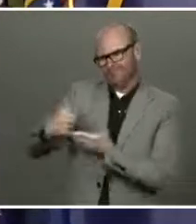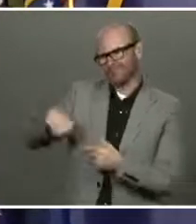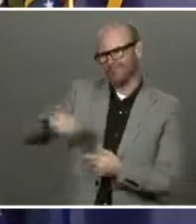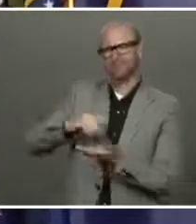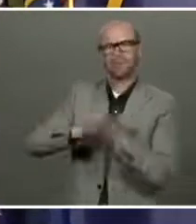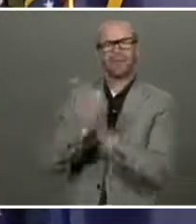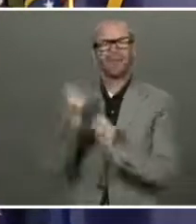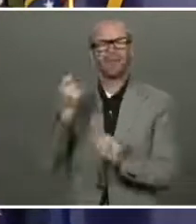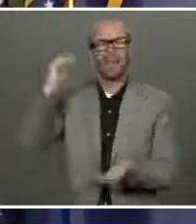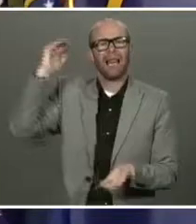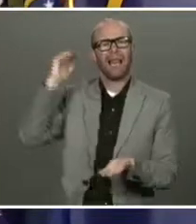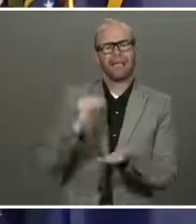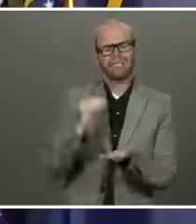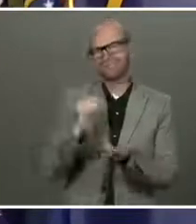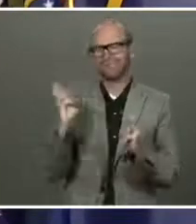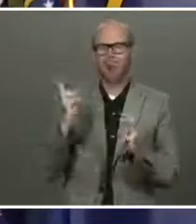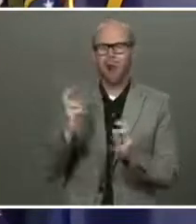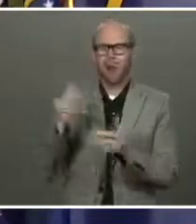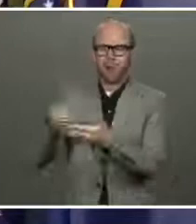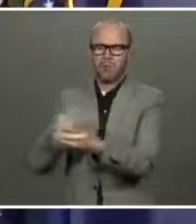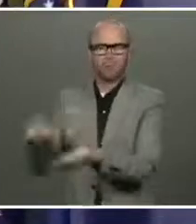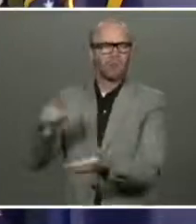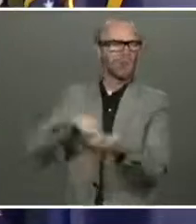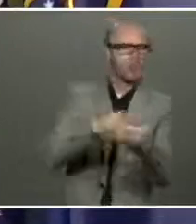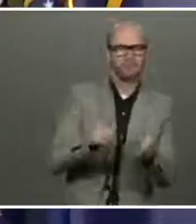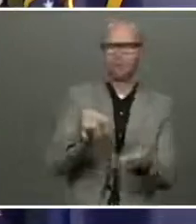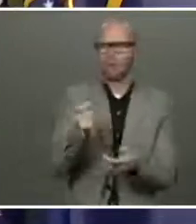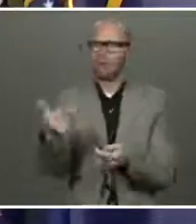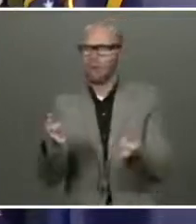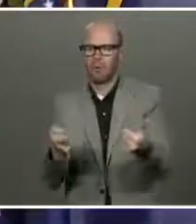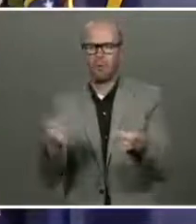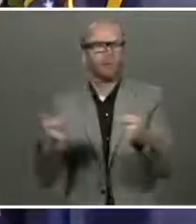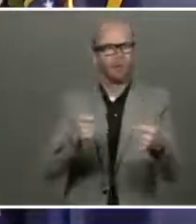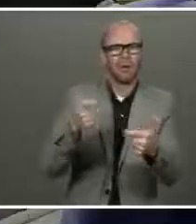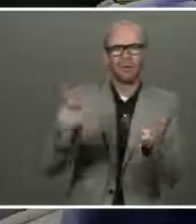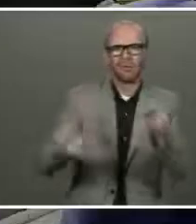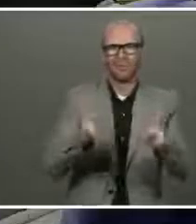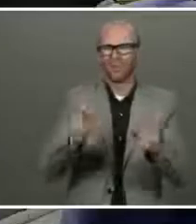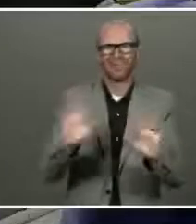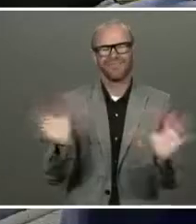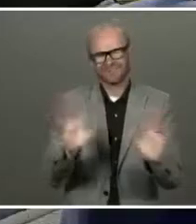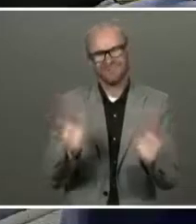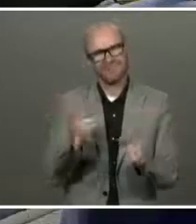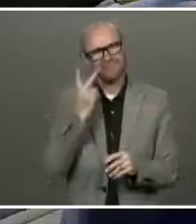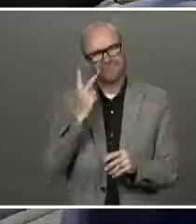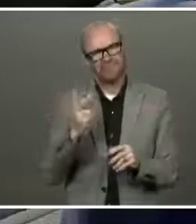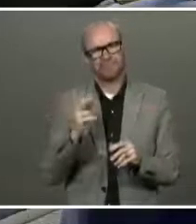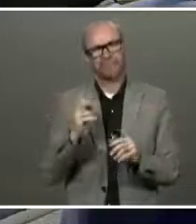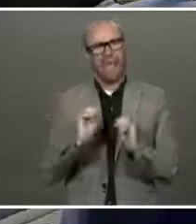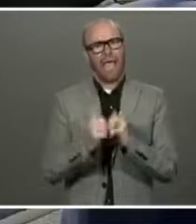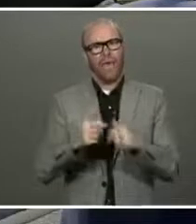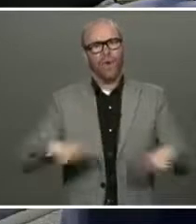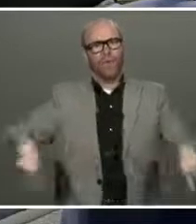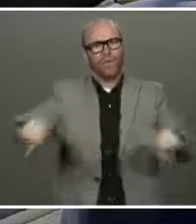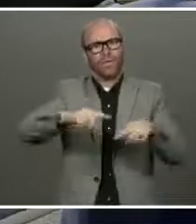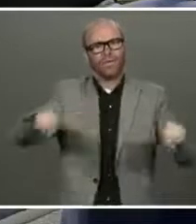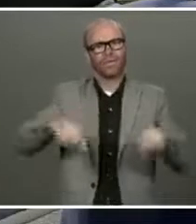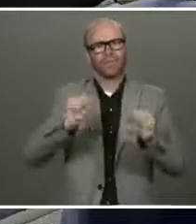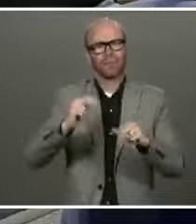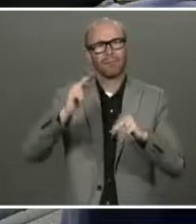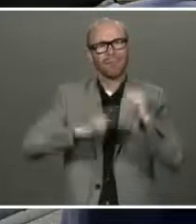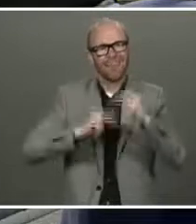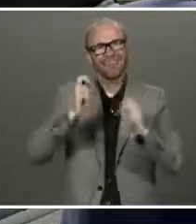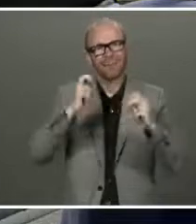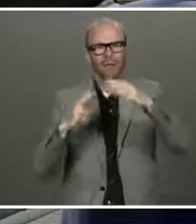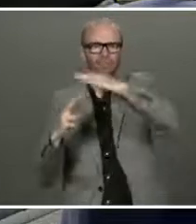strident in kicking people out who agree with us 95% of the time, and seeing if we can't build some bridges there. And that's what I was